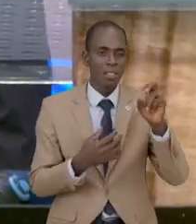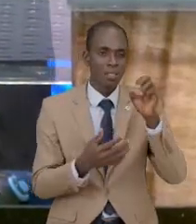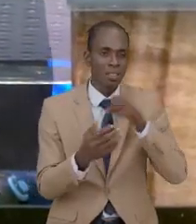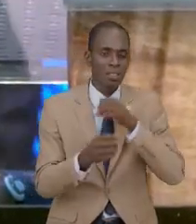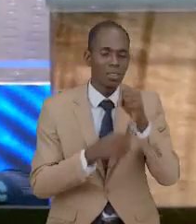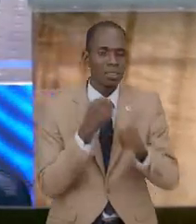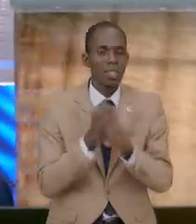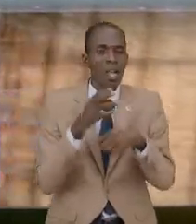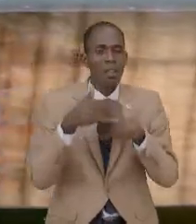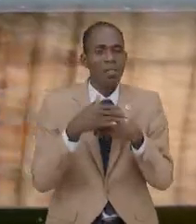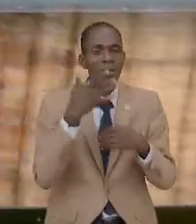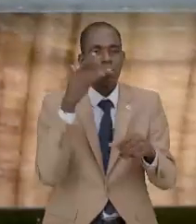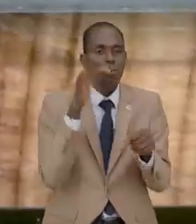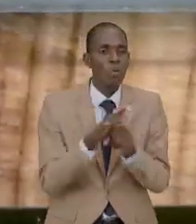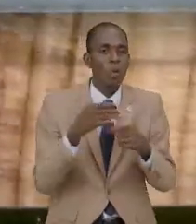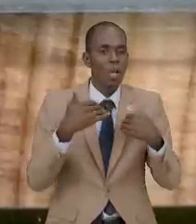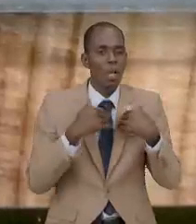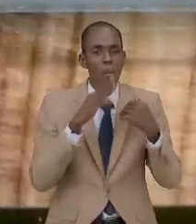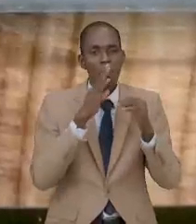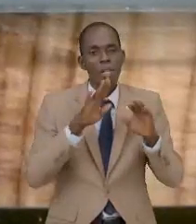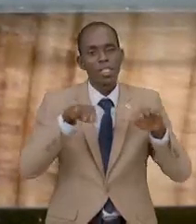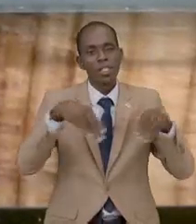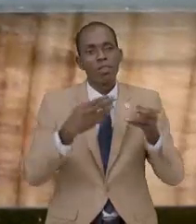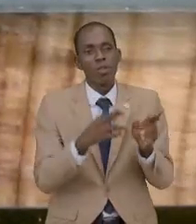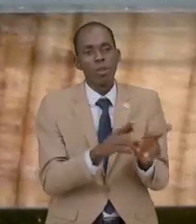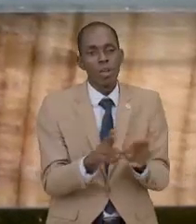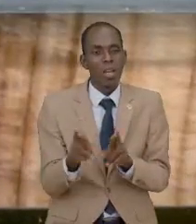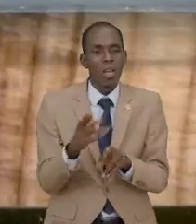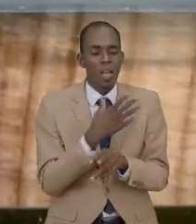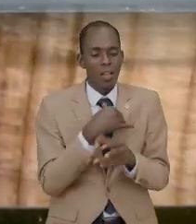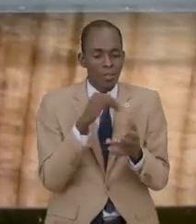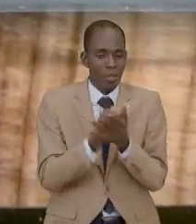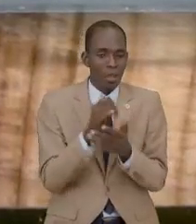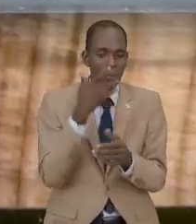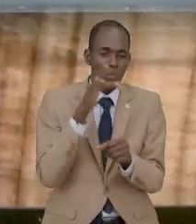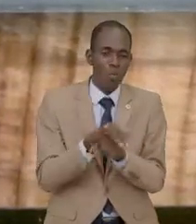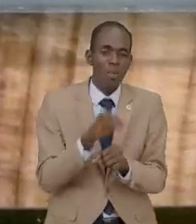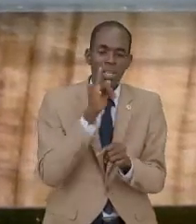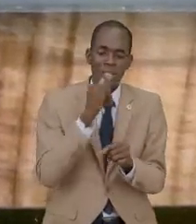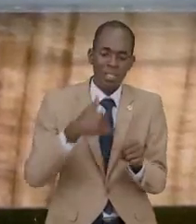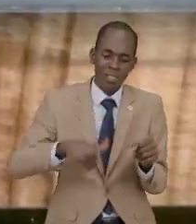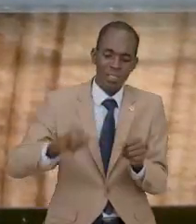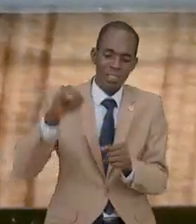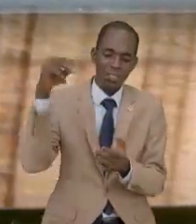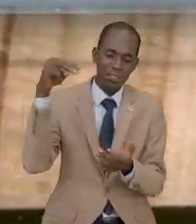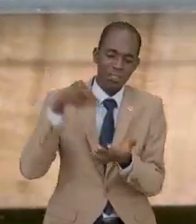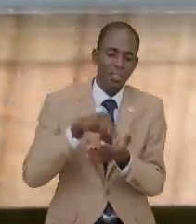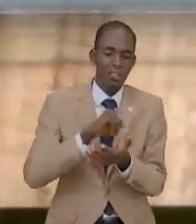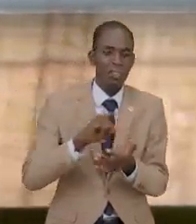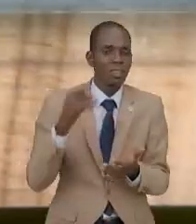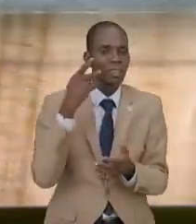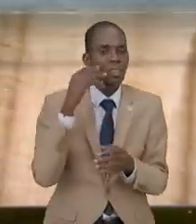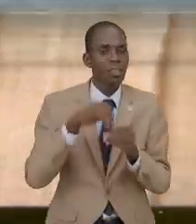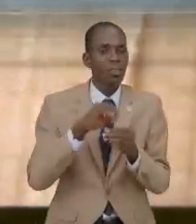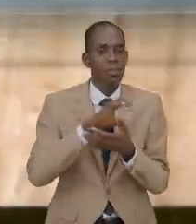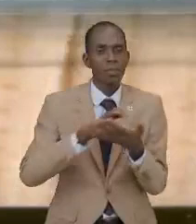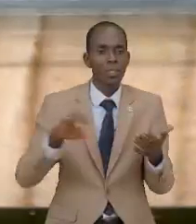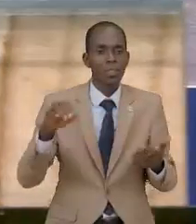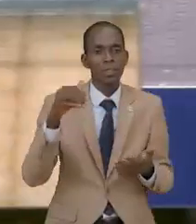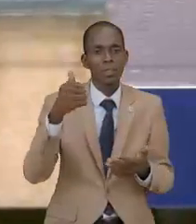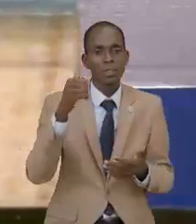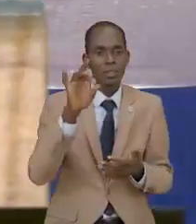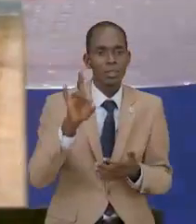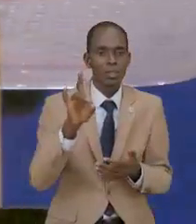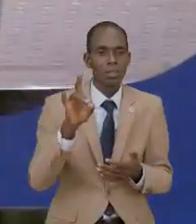had been given, and that the promise is still standing. Look at verse 18. In verse